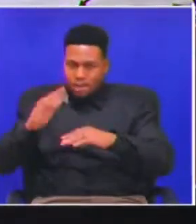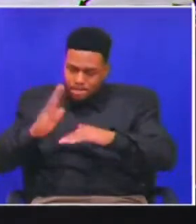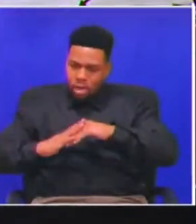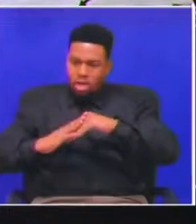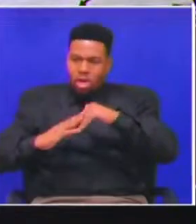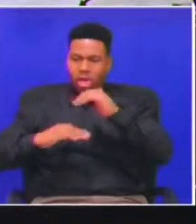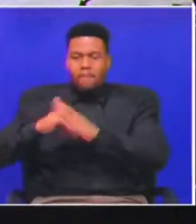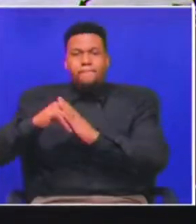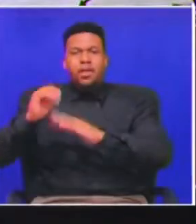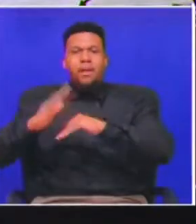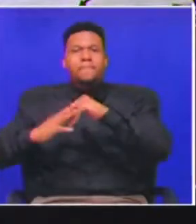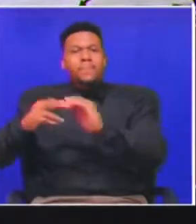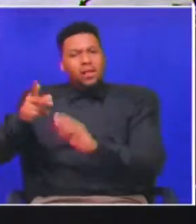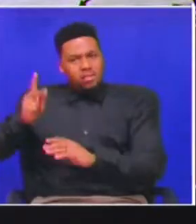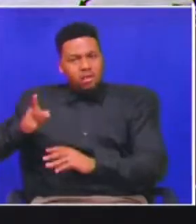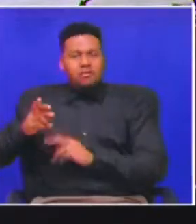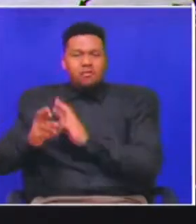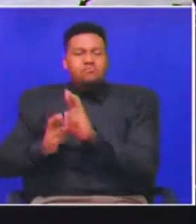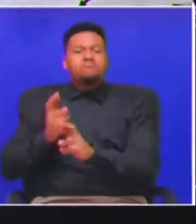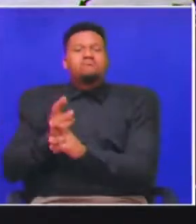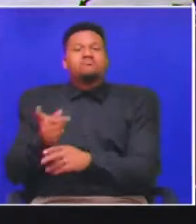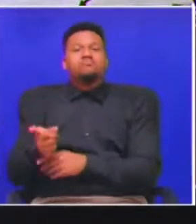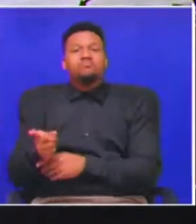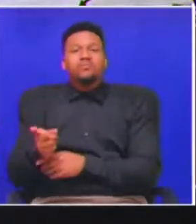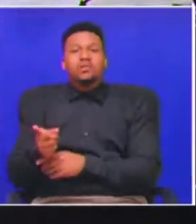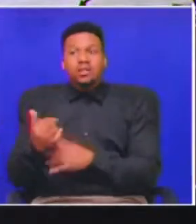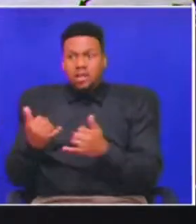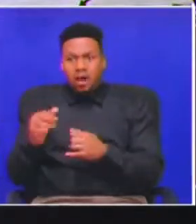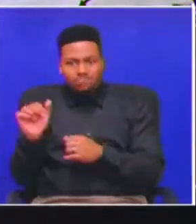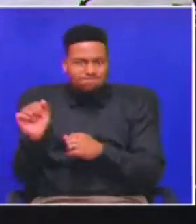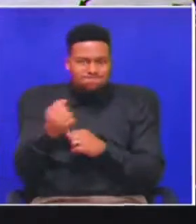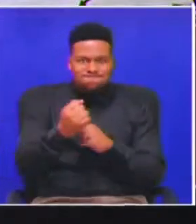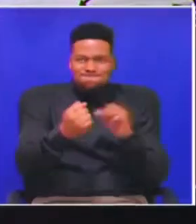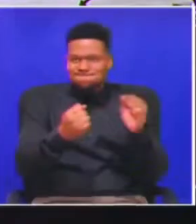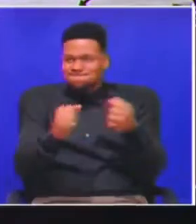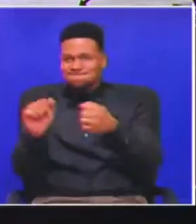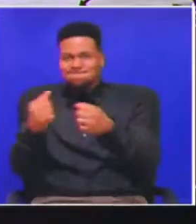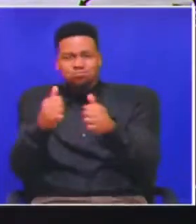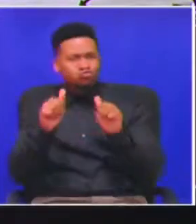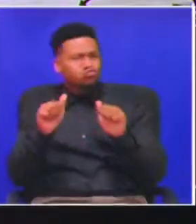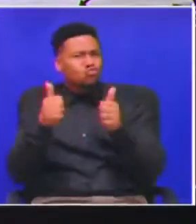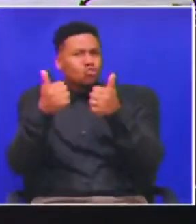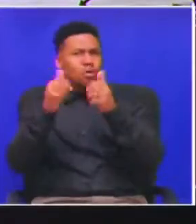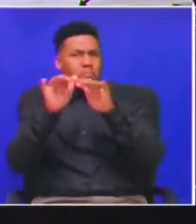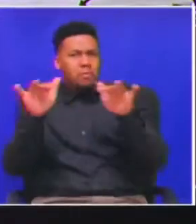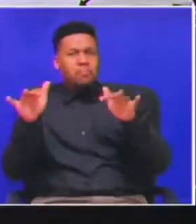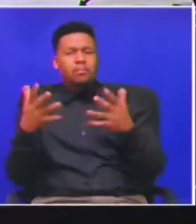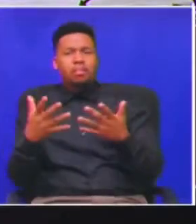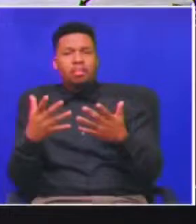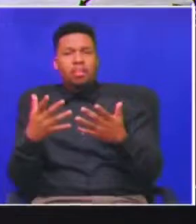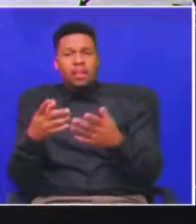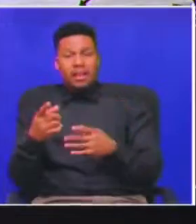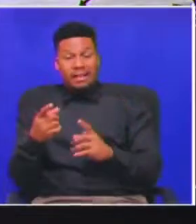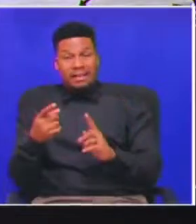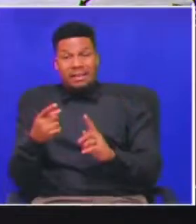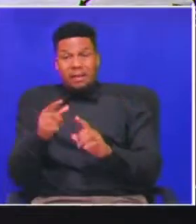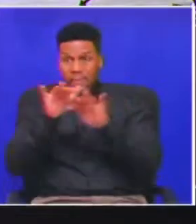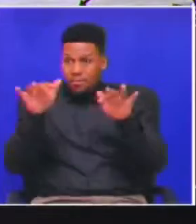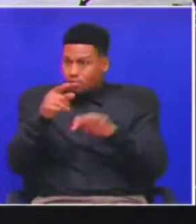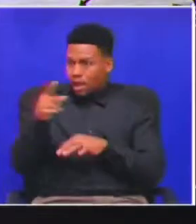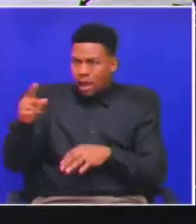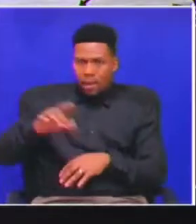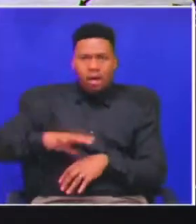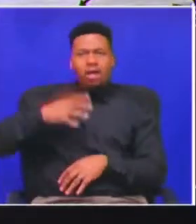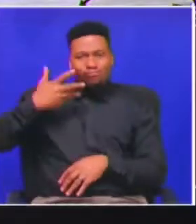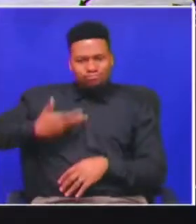we are also bringing really good people with good integrity to run those state-owned